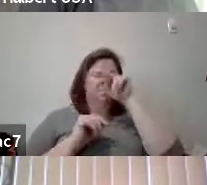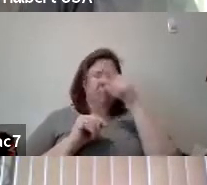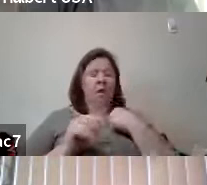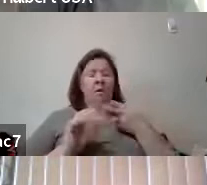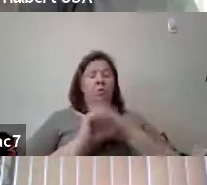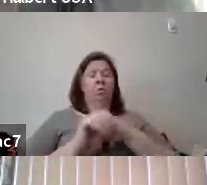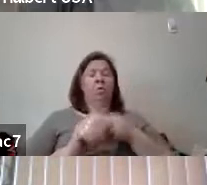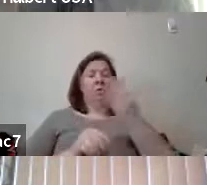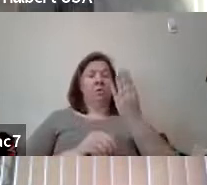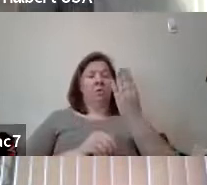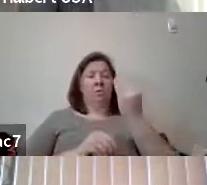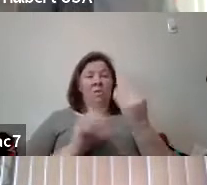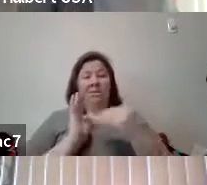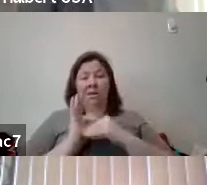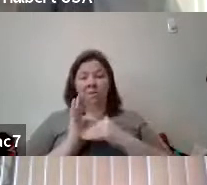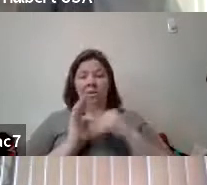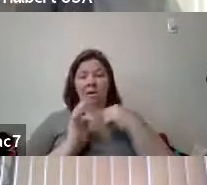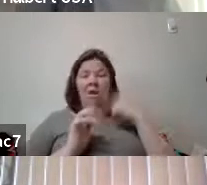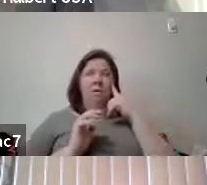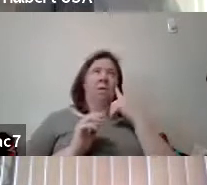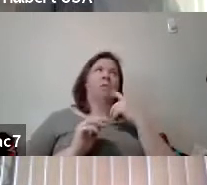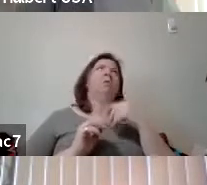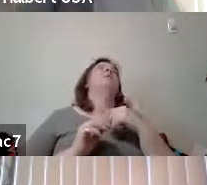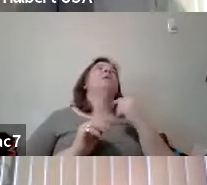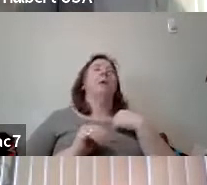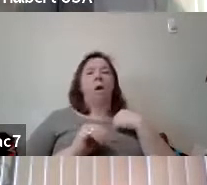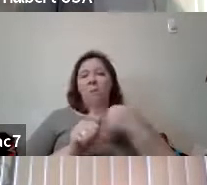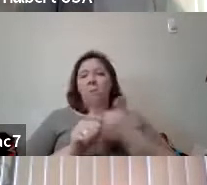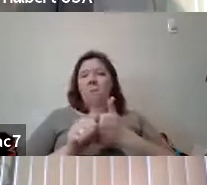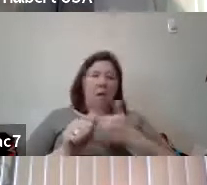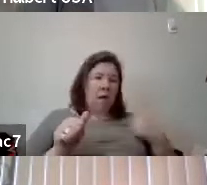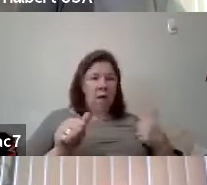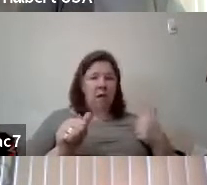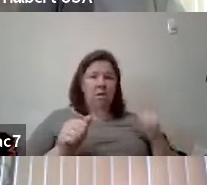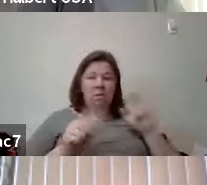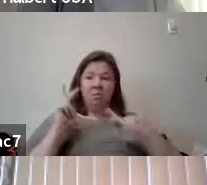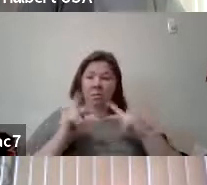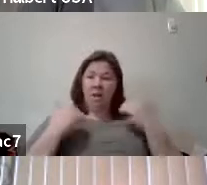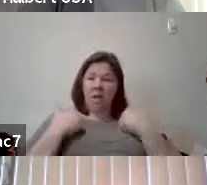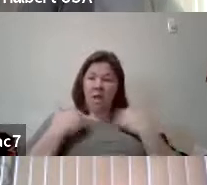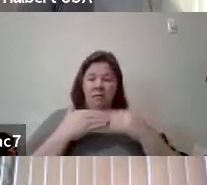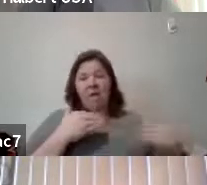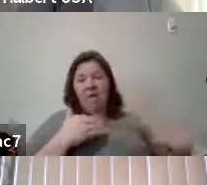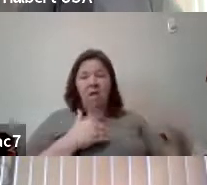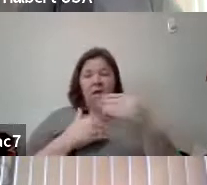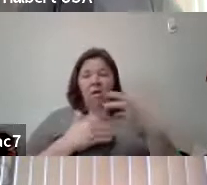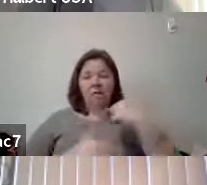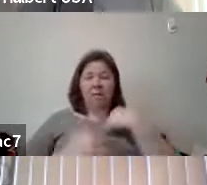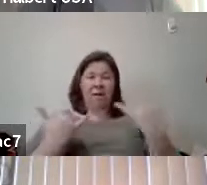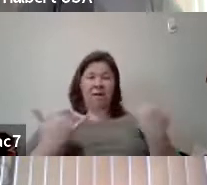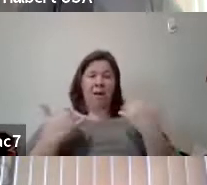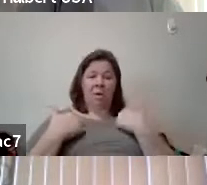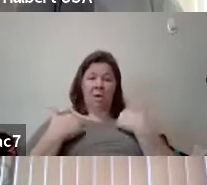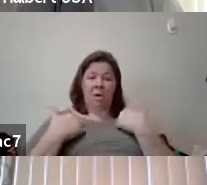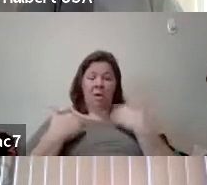it was 40,000. And at the time I thought, oh gosh, I'm way behind. Look at all these people ahead of me. And now I'm just